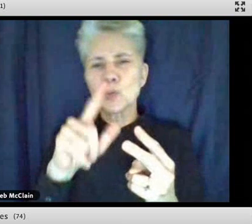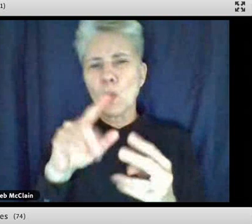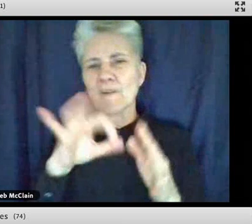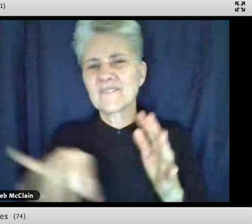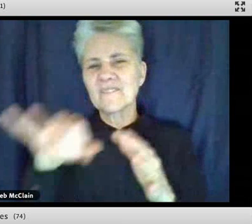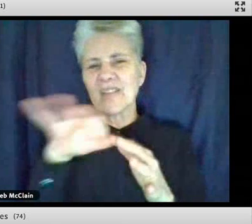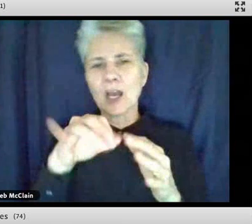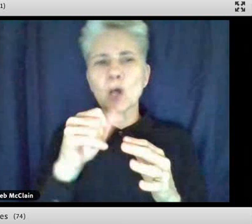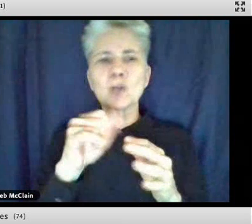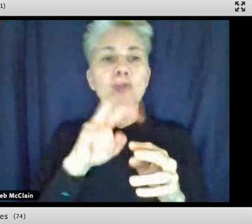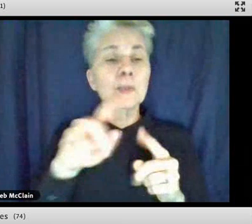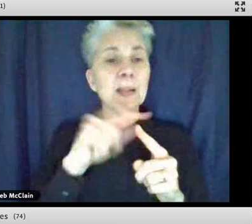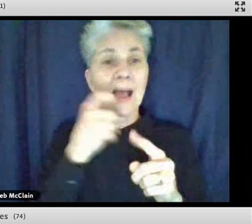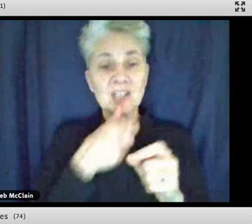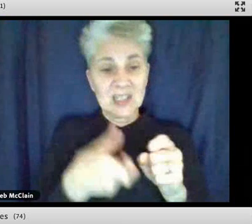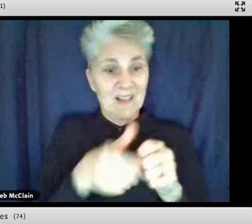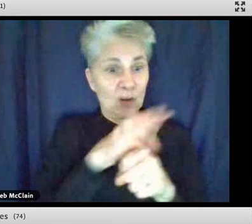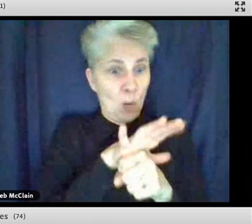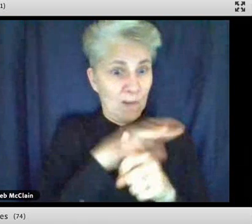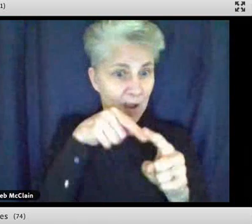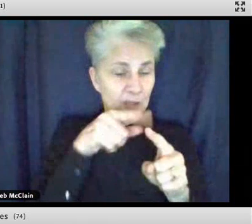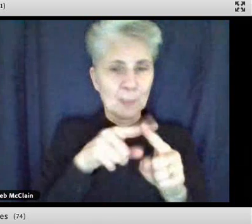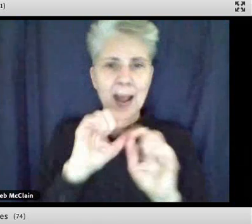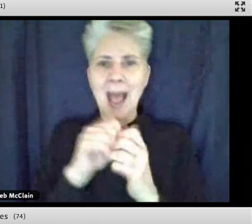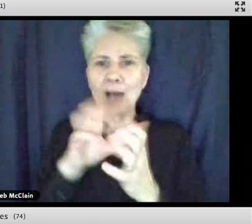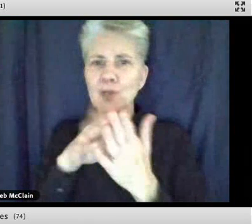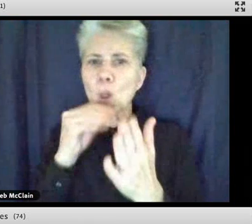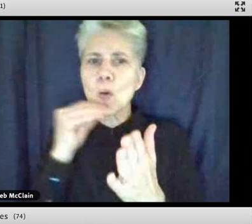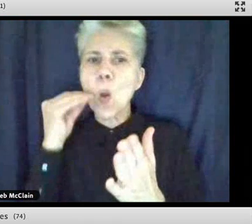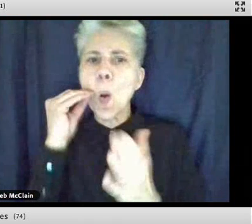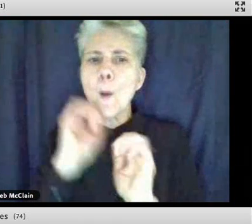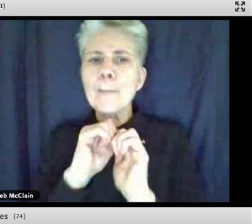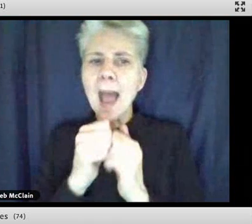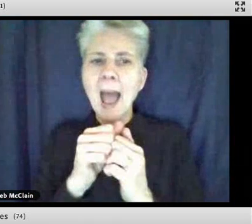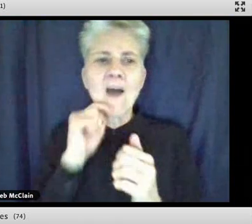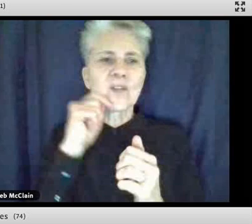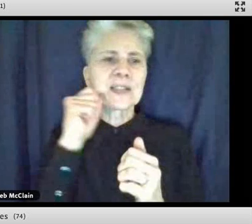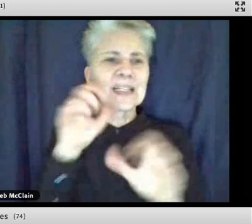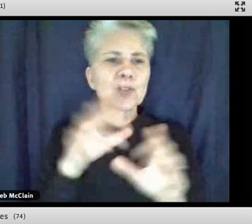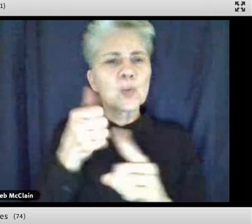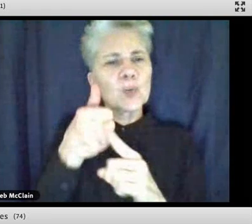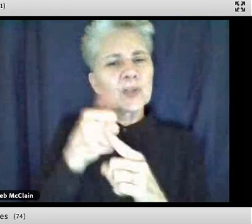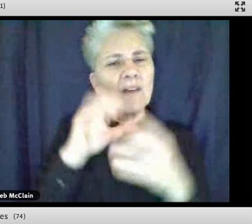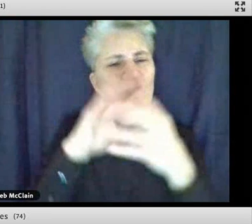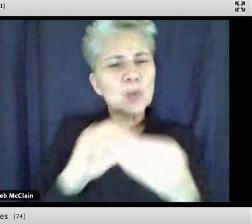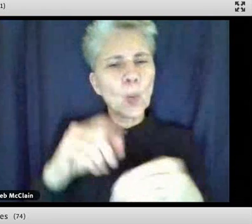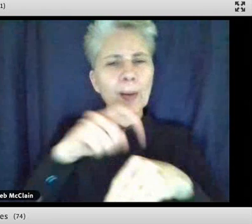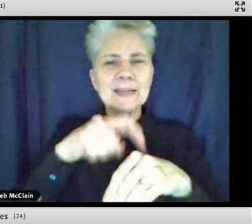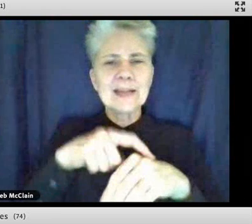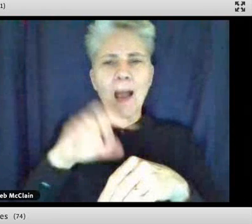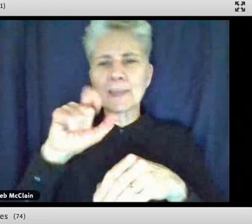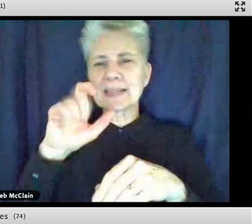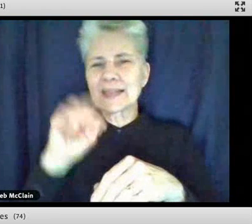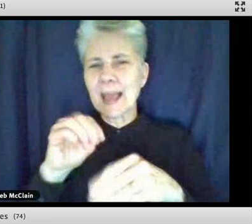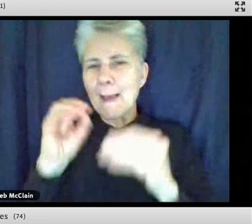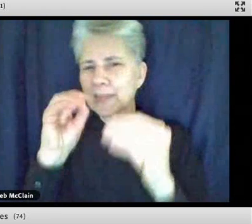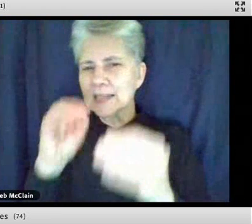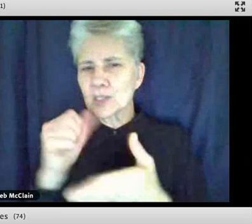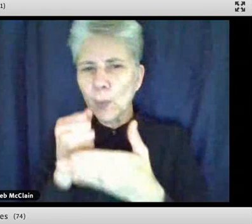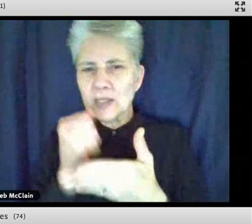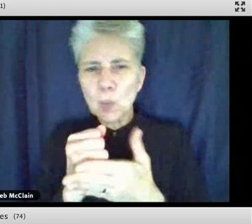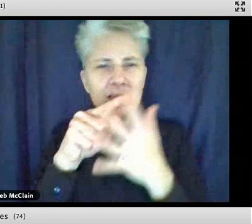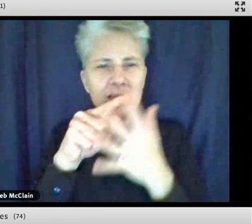home. For teens, do-it-yourself story time, STEM, teacher resources. And then one last one is it's